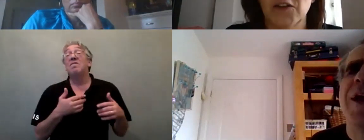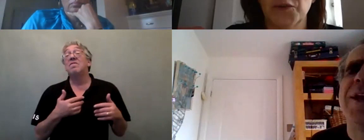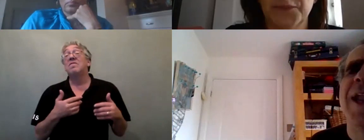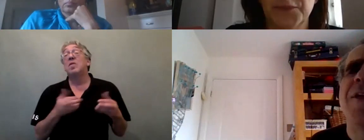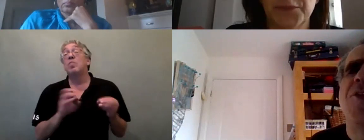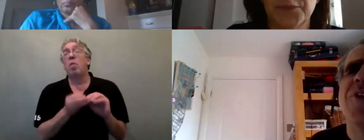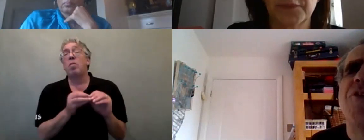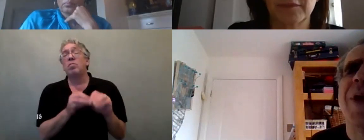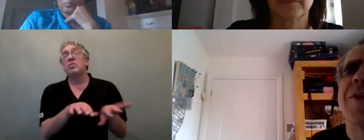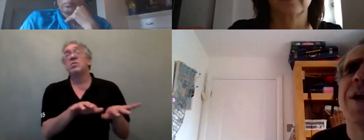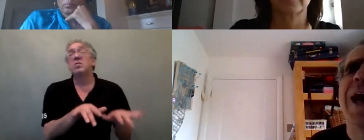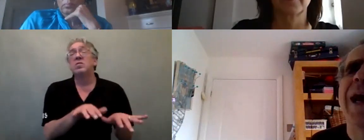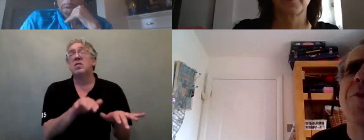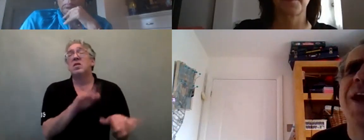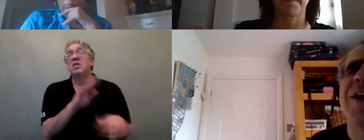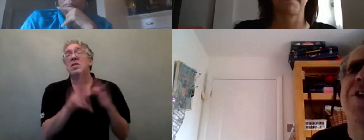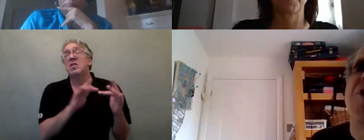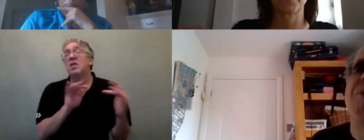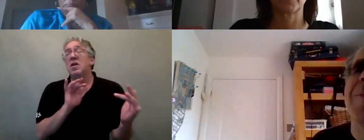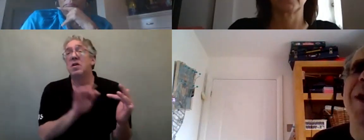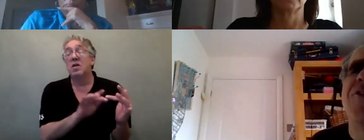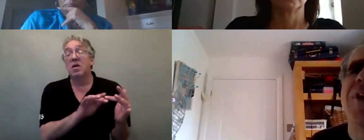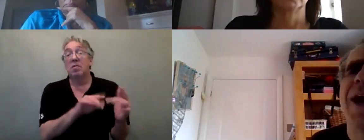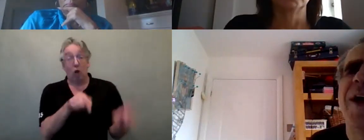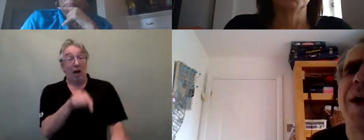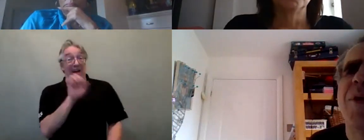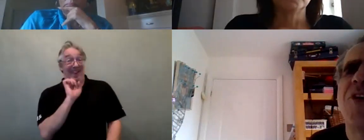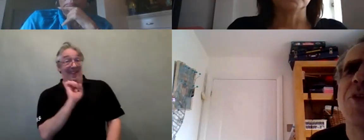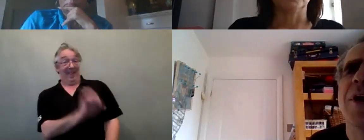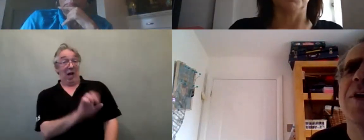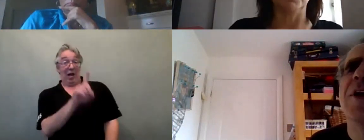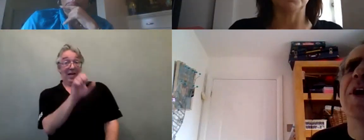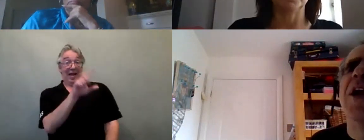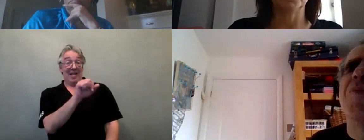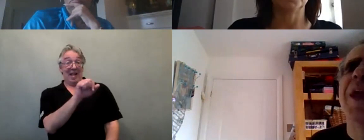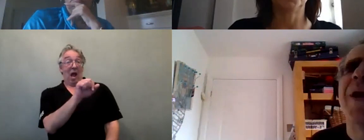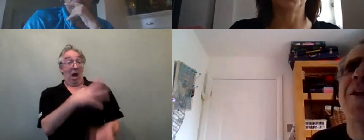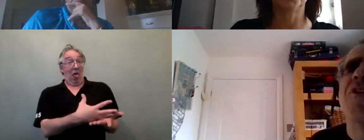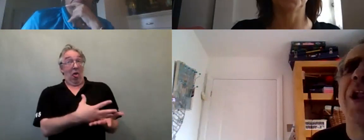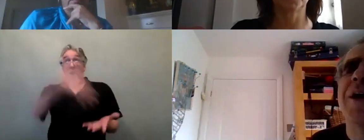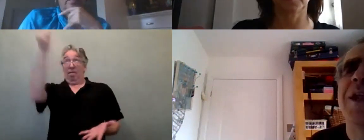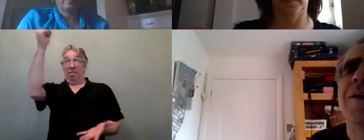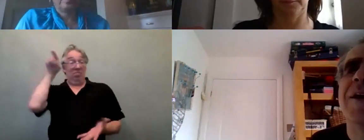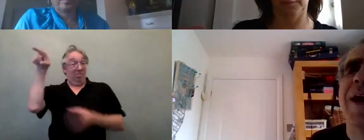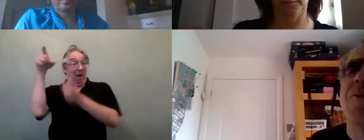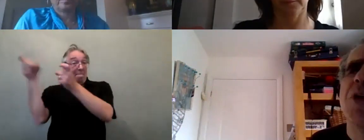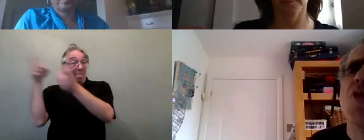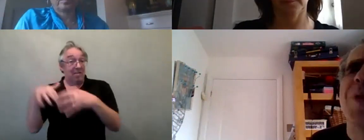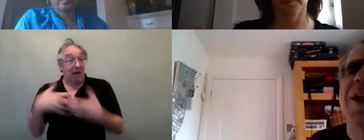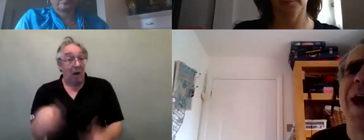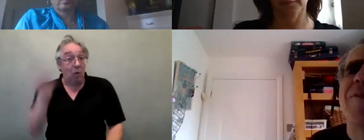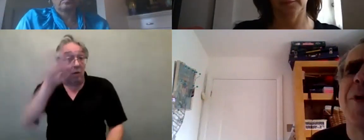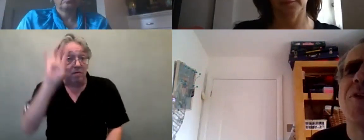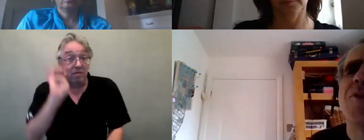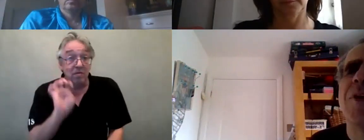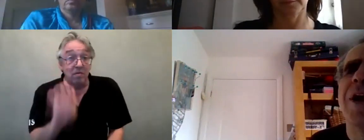when we're getting into issues around how their data is being managed and how their persona is being managed online, and we all